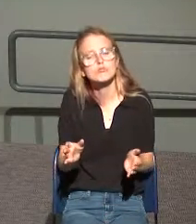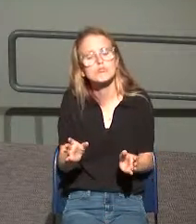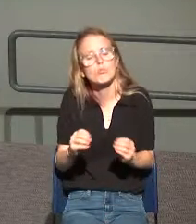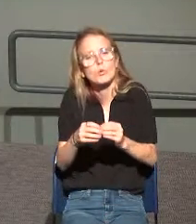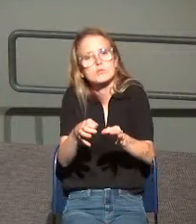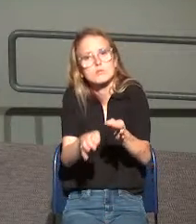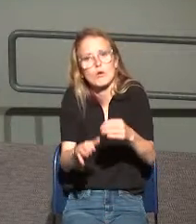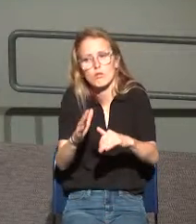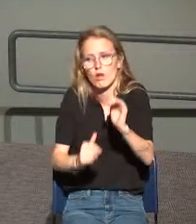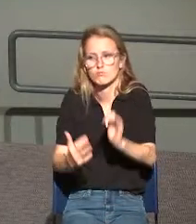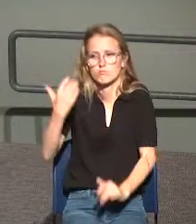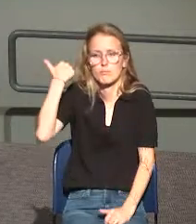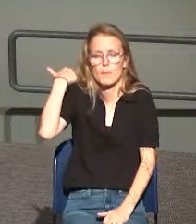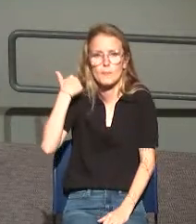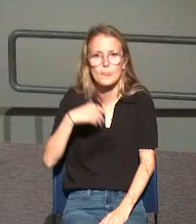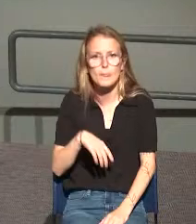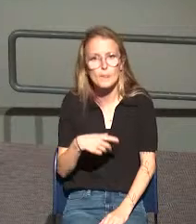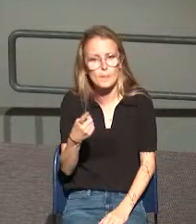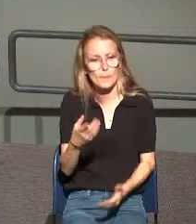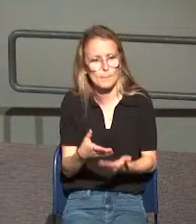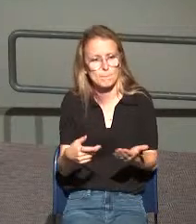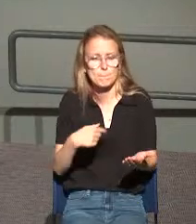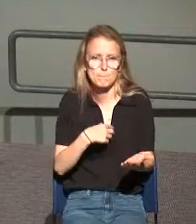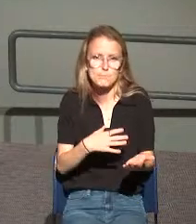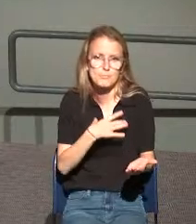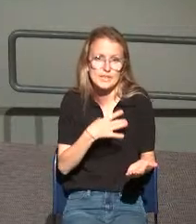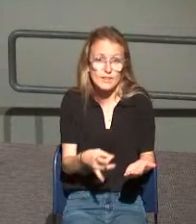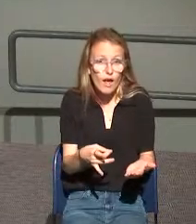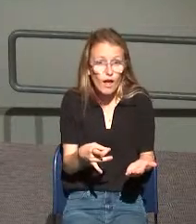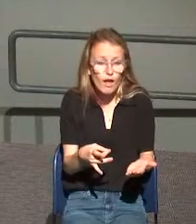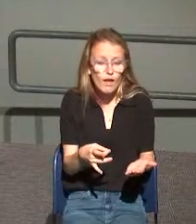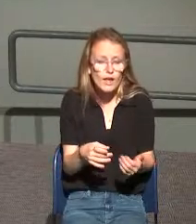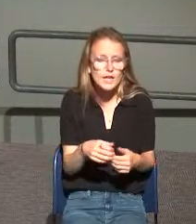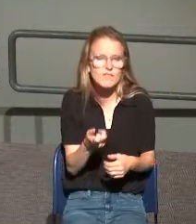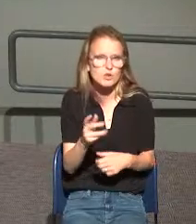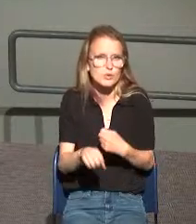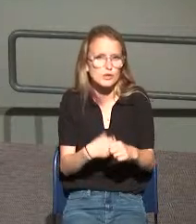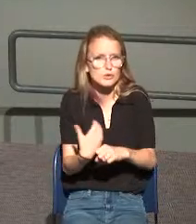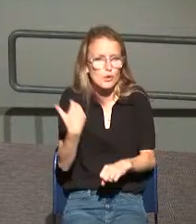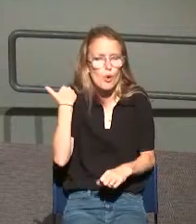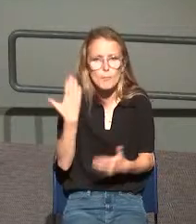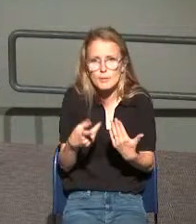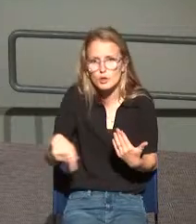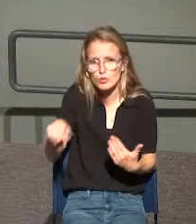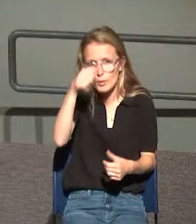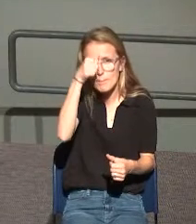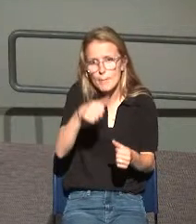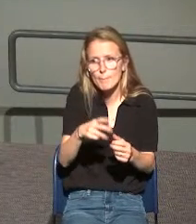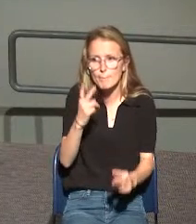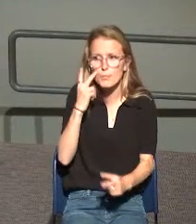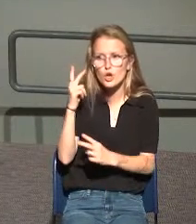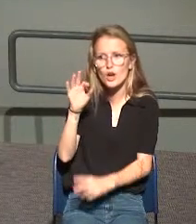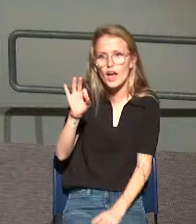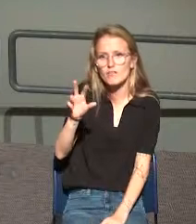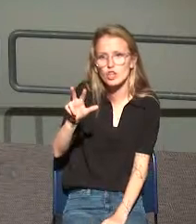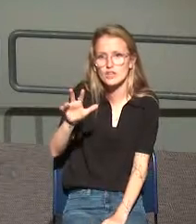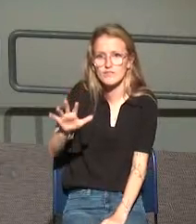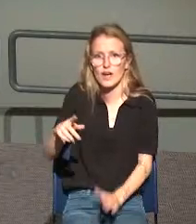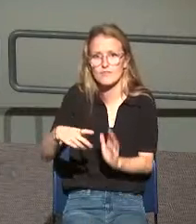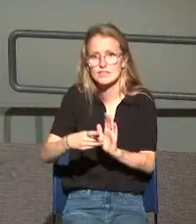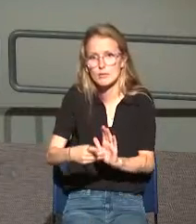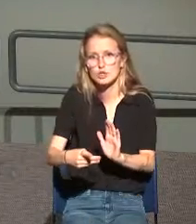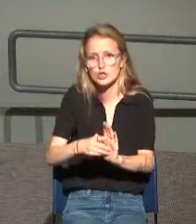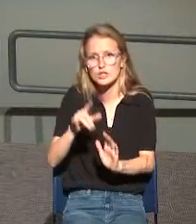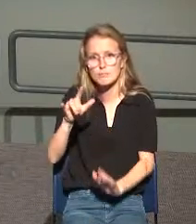used to be. And one of the things that I really liked was a few years ago, y'all might remember, the F-35 demonstration pilot